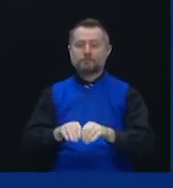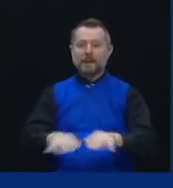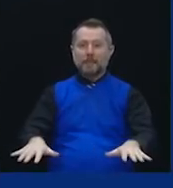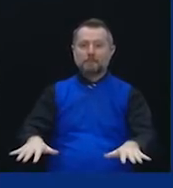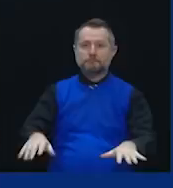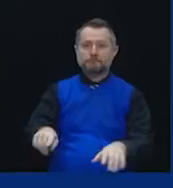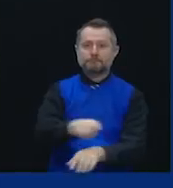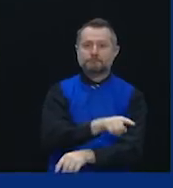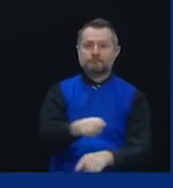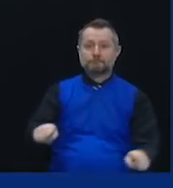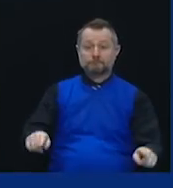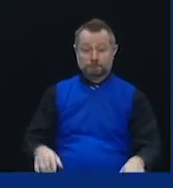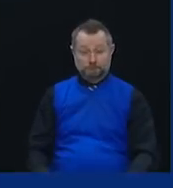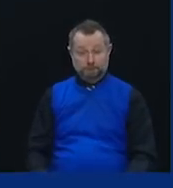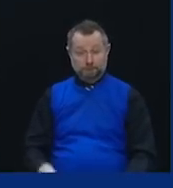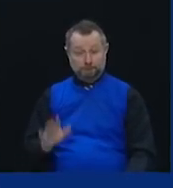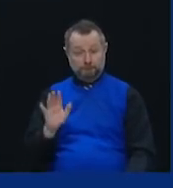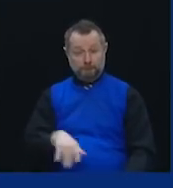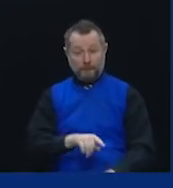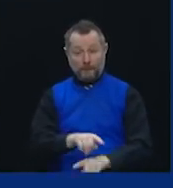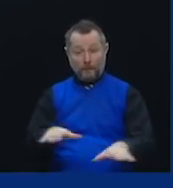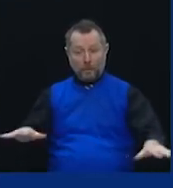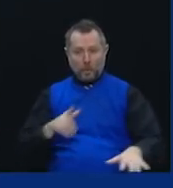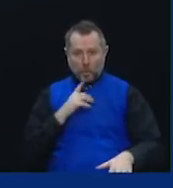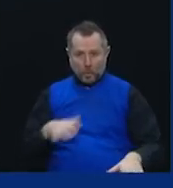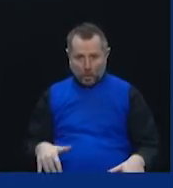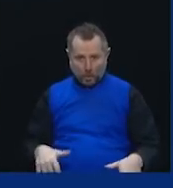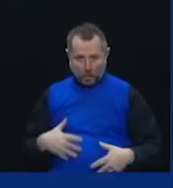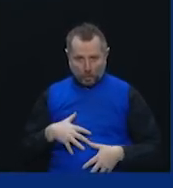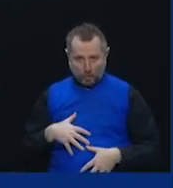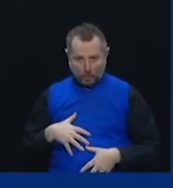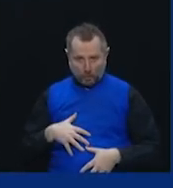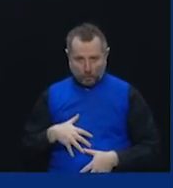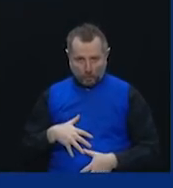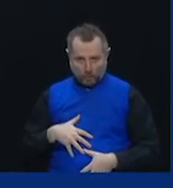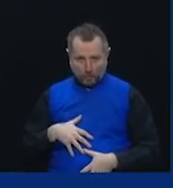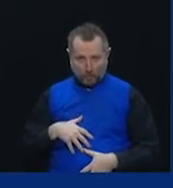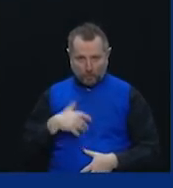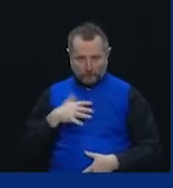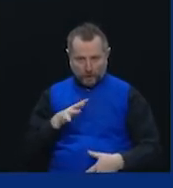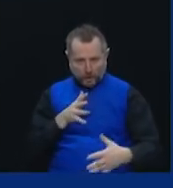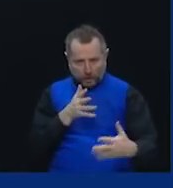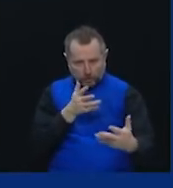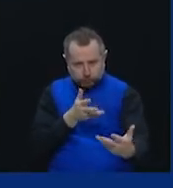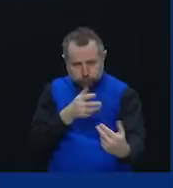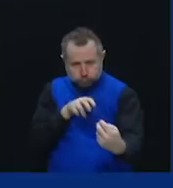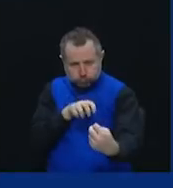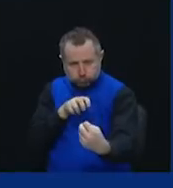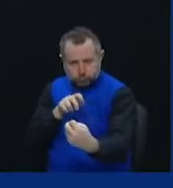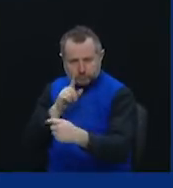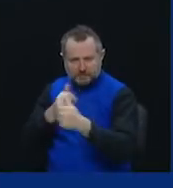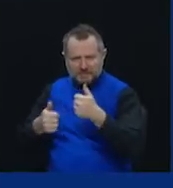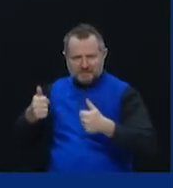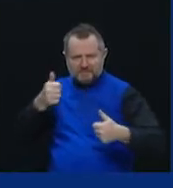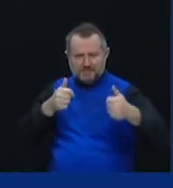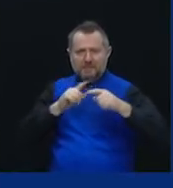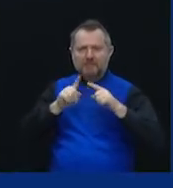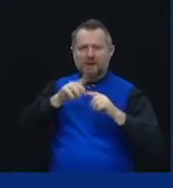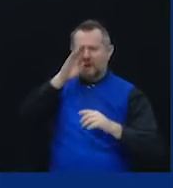And everybody was frightened. We met with the heads of the hospitals, Mount Sinai, et cetera, all the